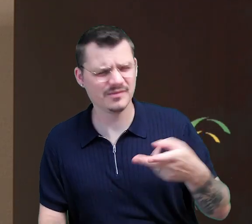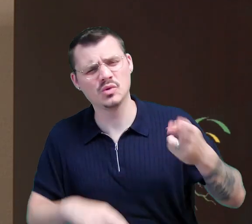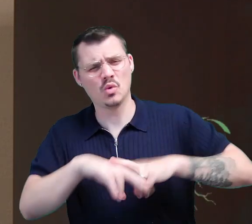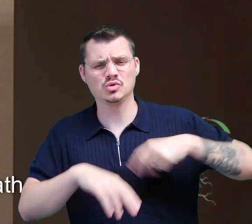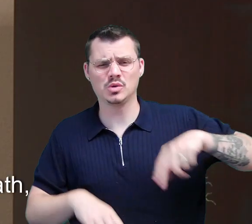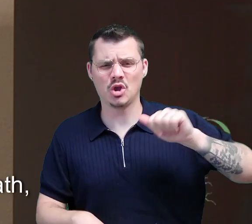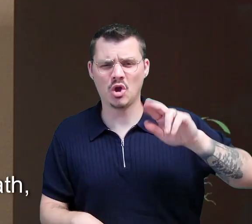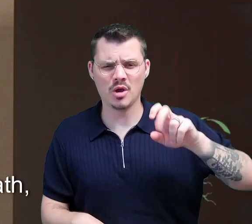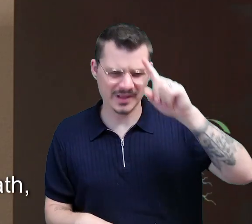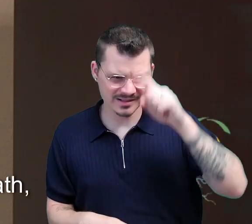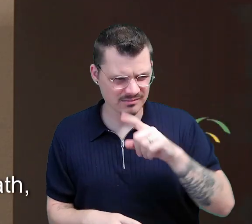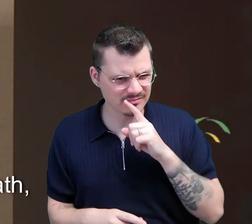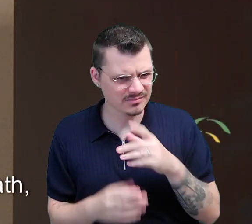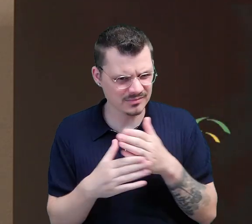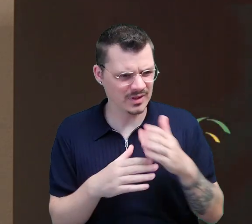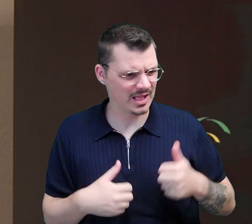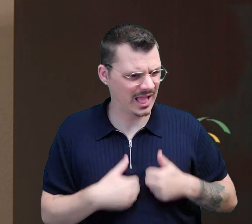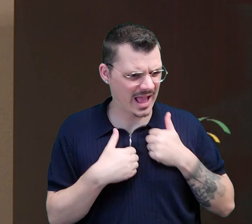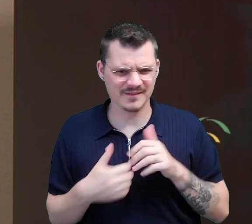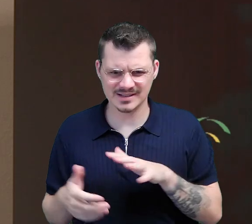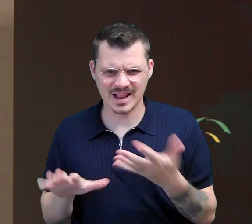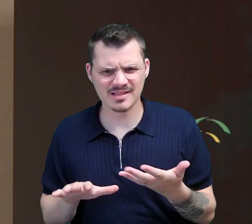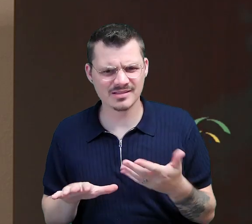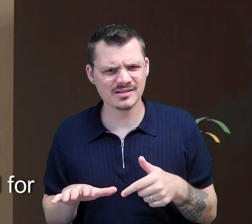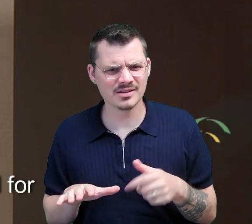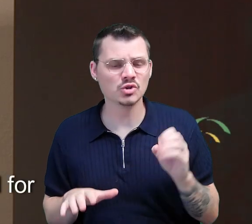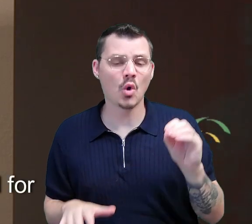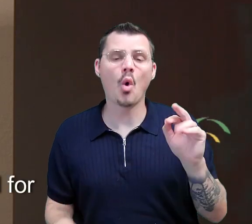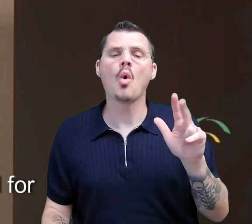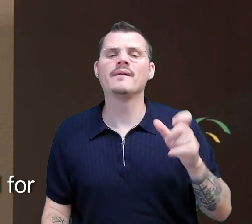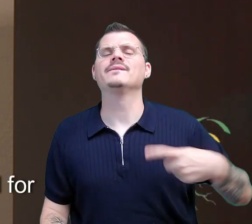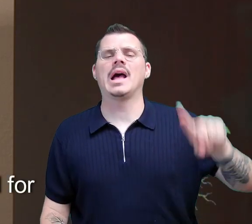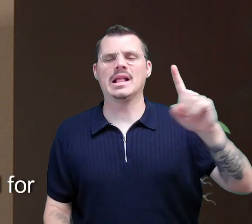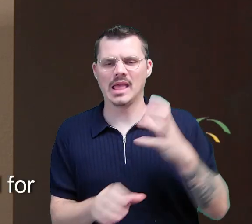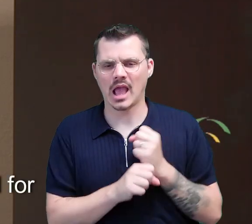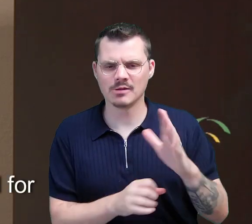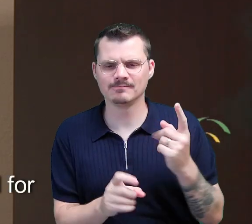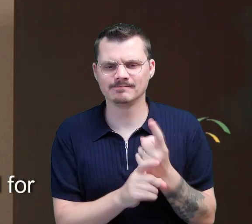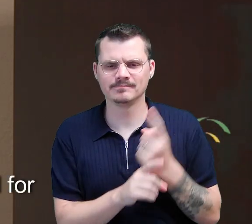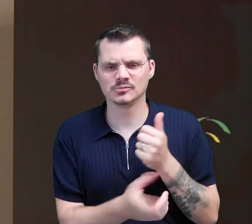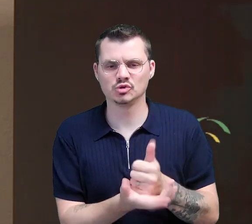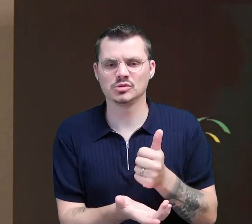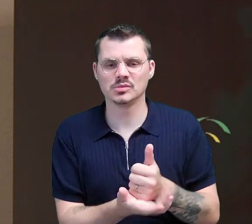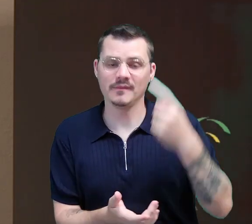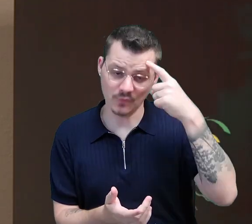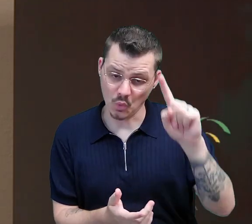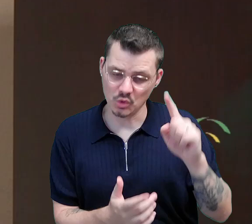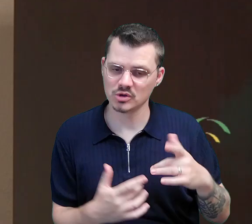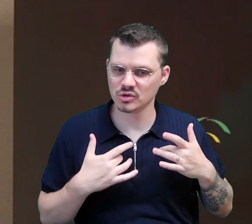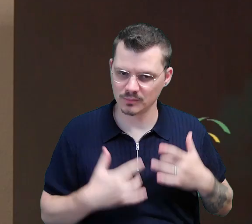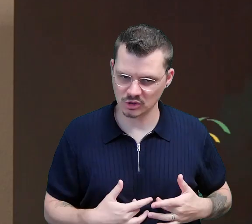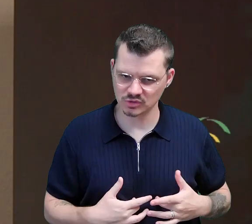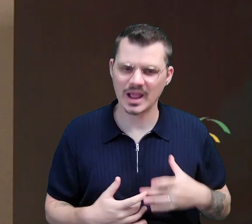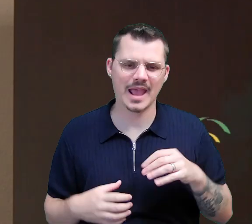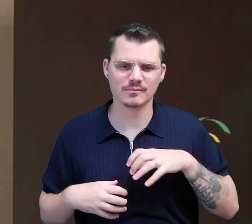are, because it is a matter of life and death, isn't it? So Orville finally got properly treated for